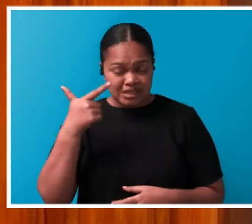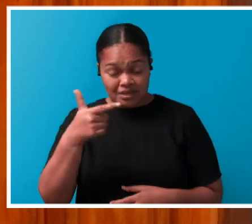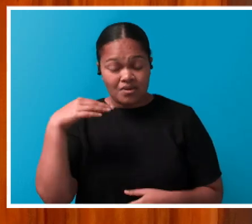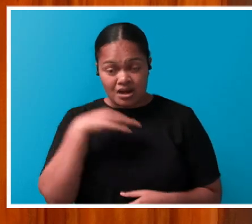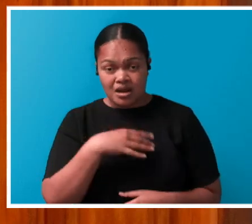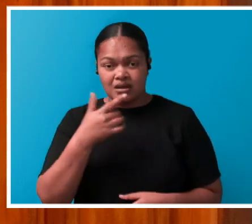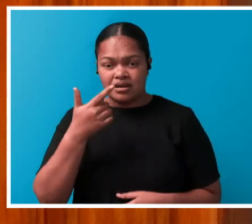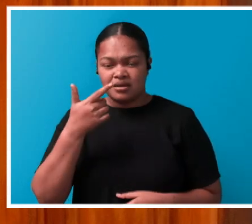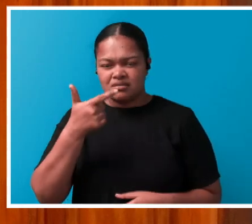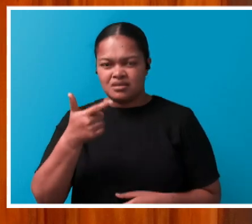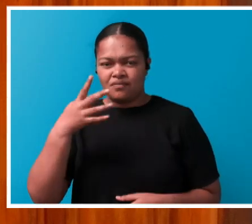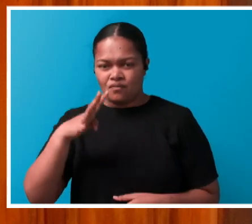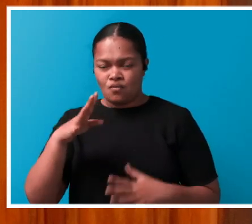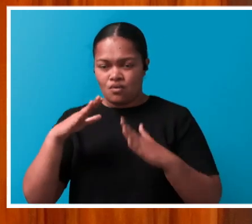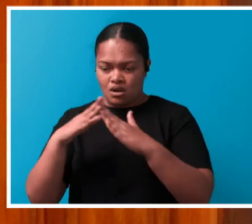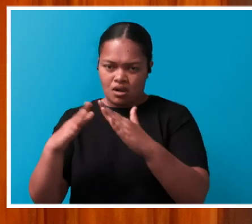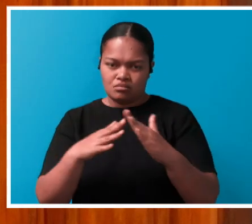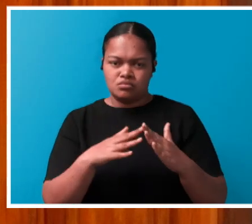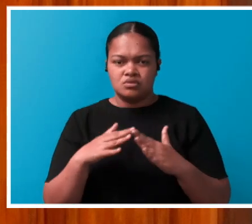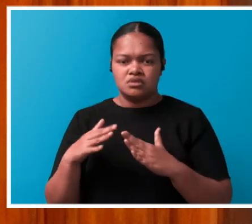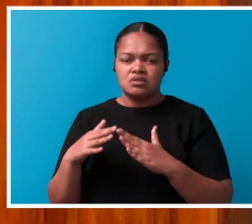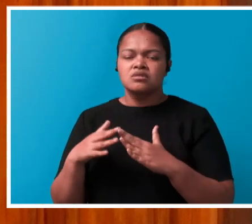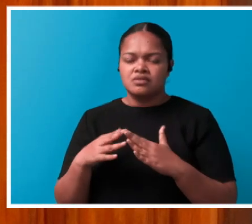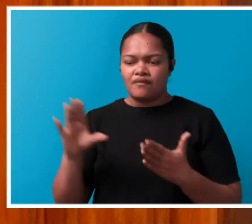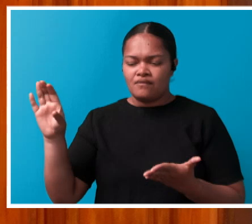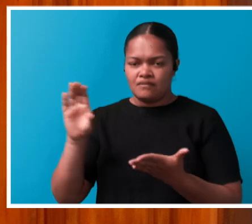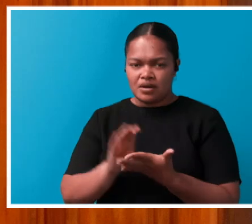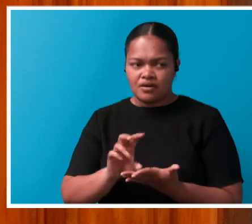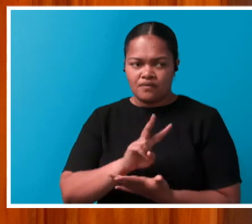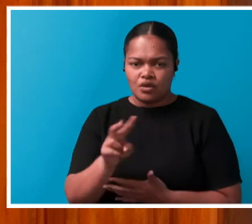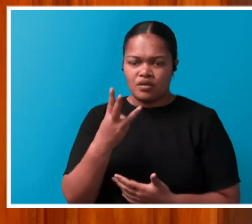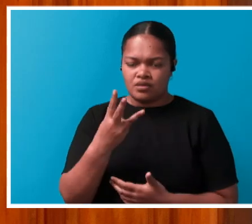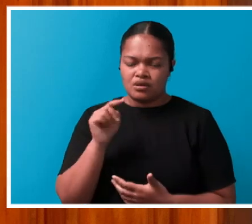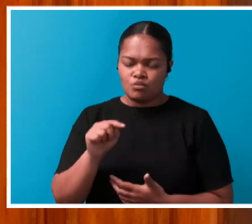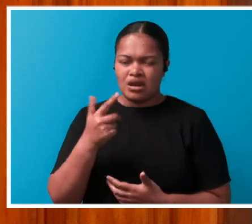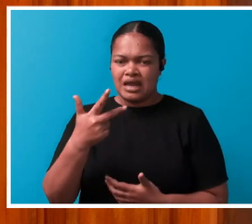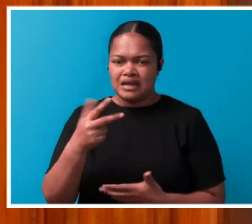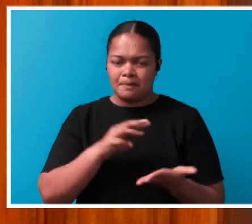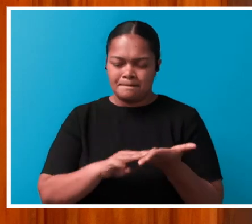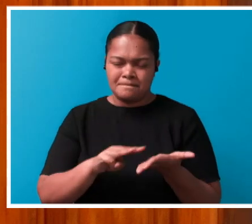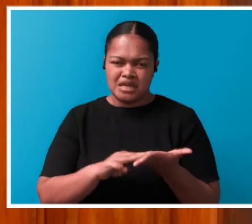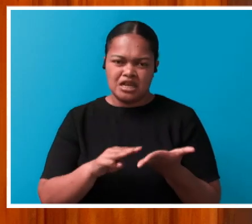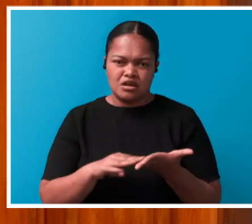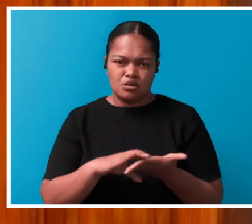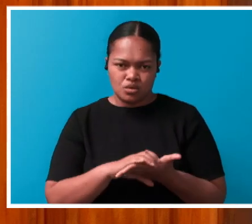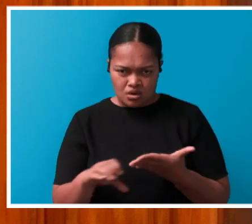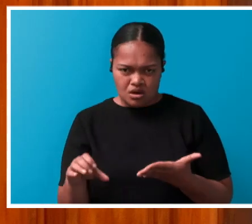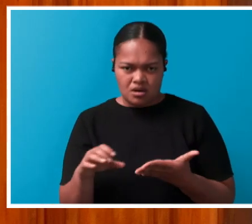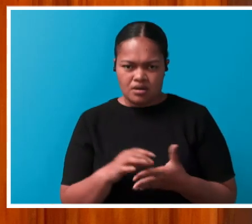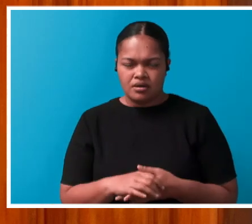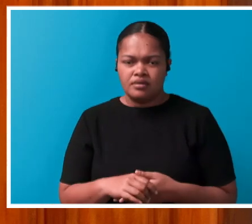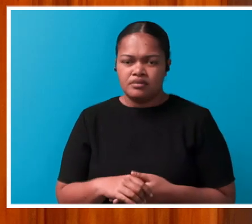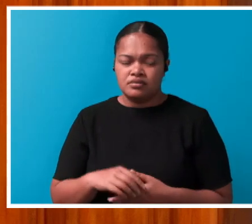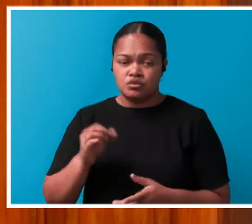the termite subsidy program at a total funding value of $3.8 million. In alignment with the standard